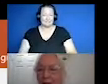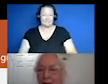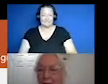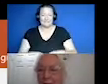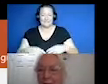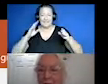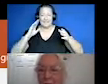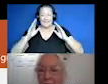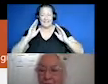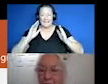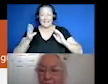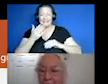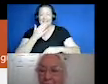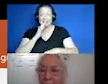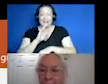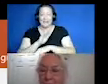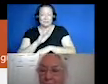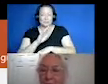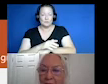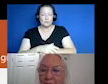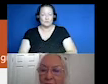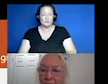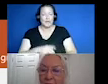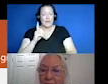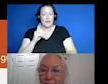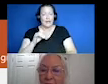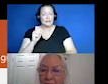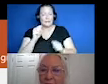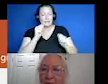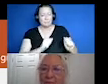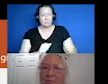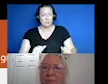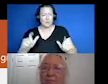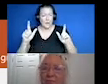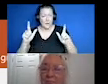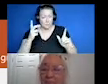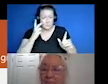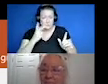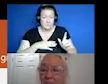Hi, good afternoon. I did pull up my screen. Do you guys see it?